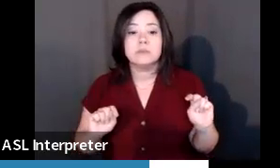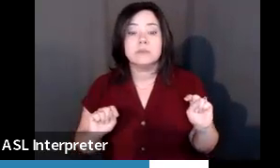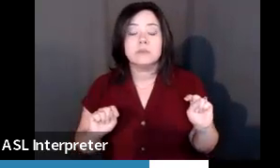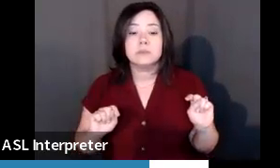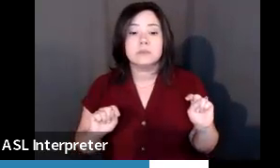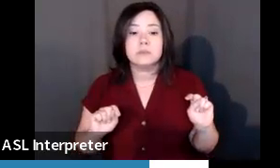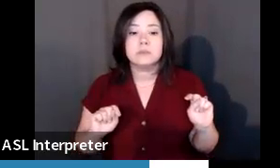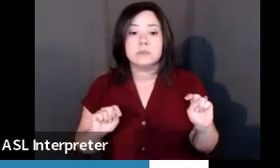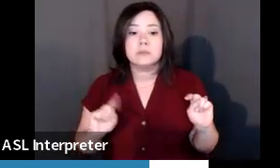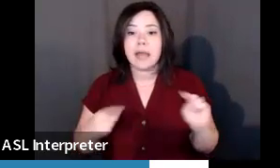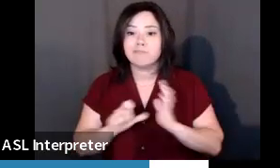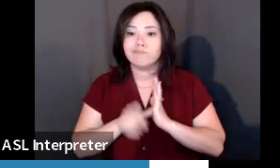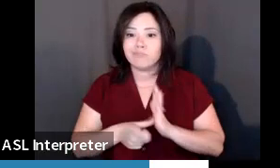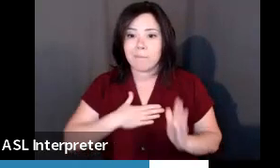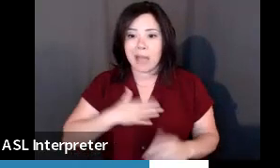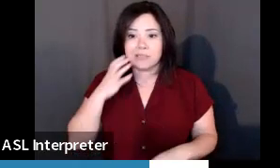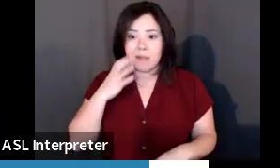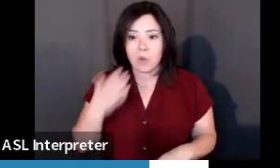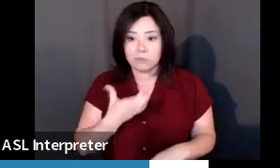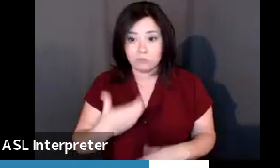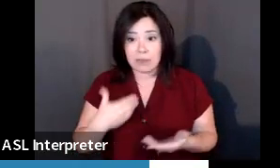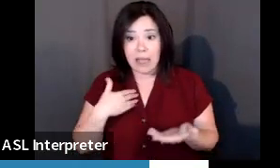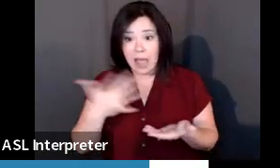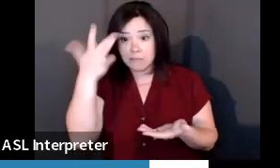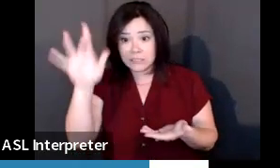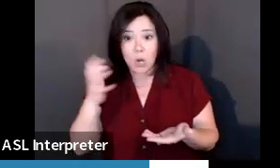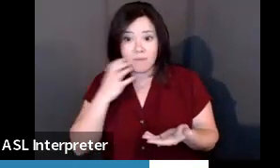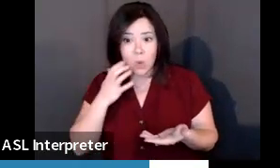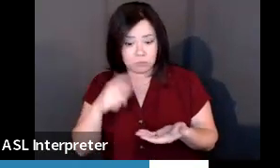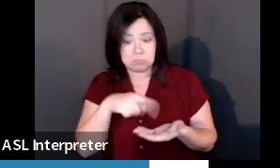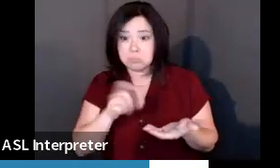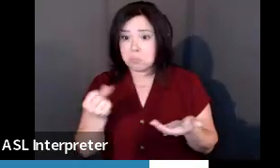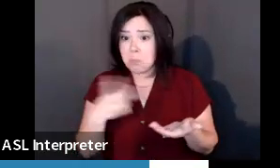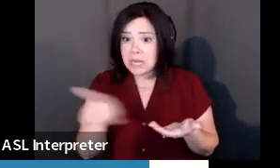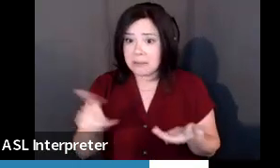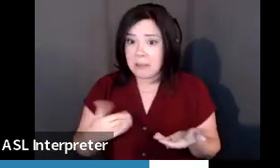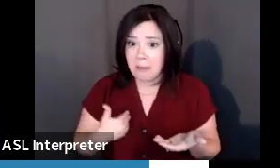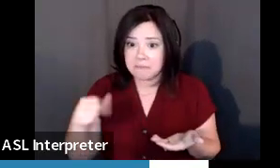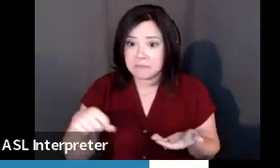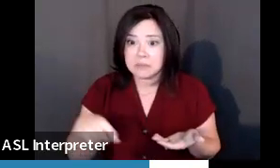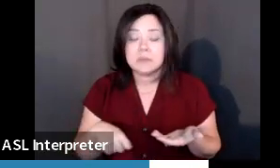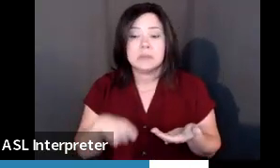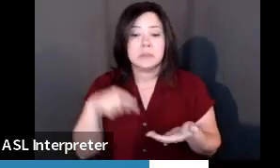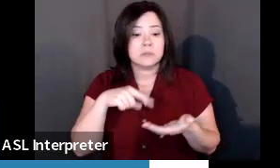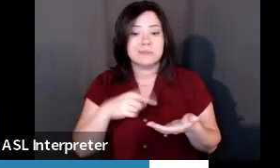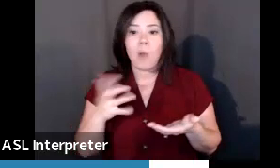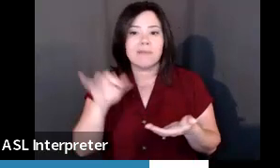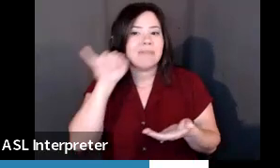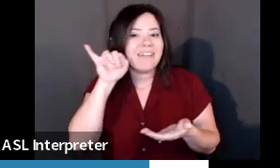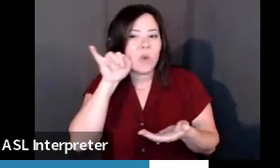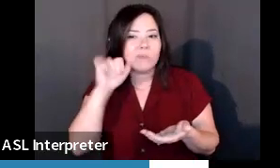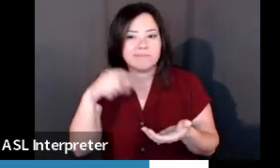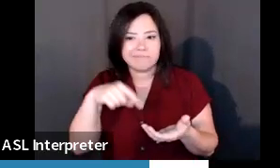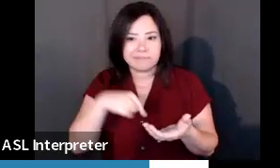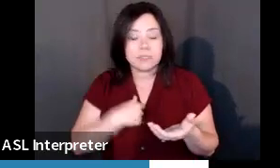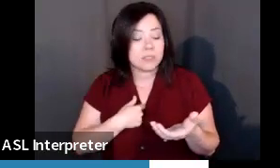out my cell phone. So I have a smartphone, just as many people do, and it's specifically an iPhone.